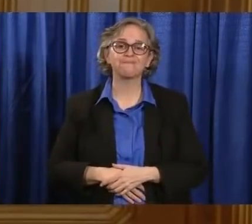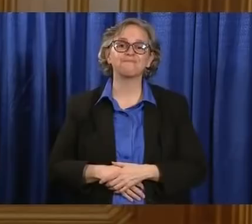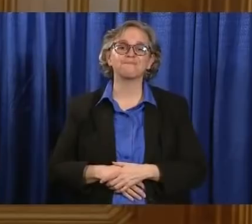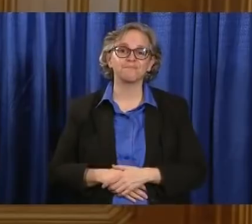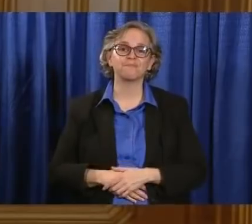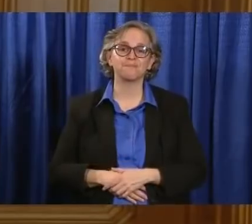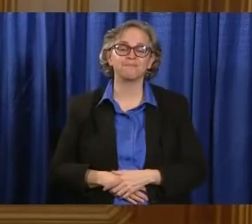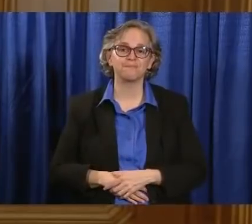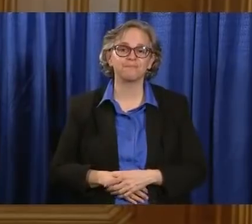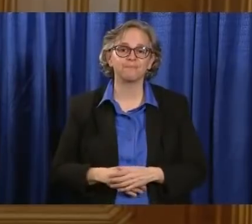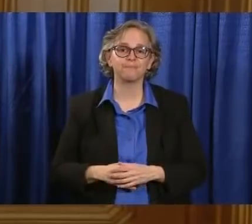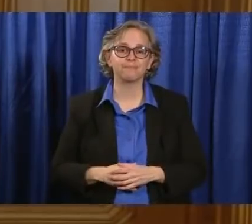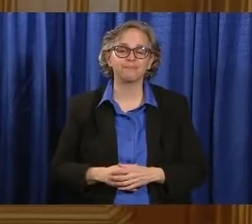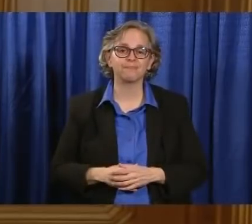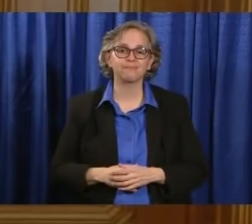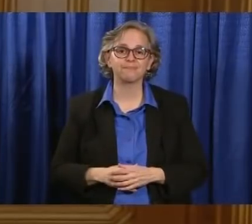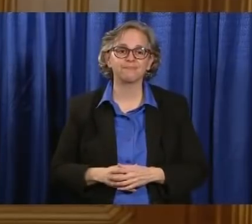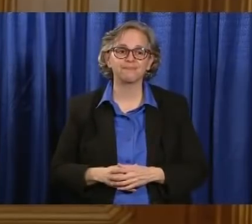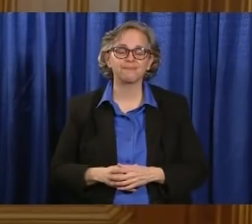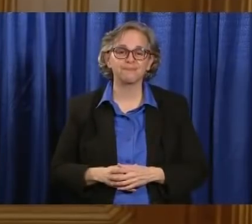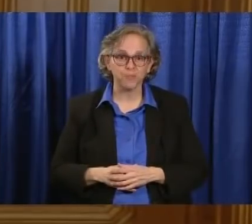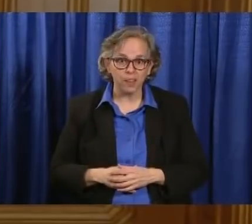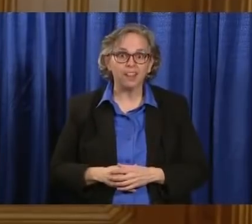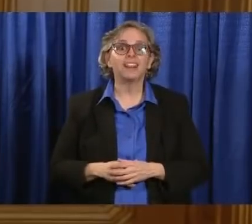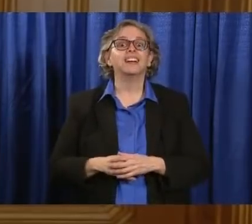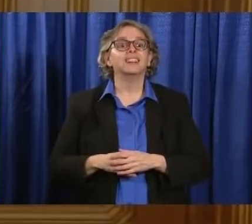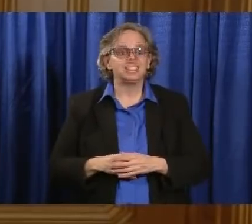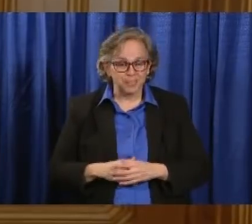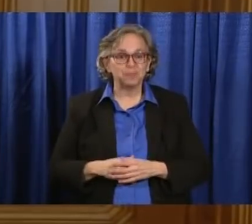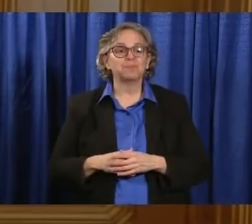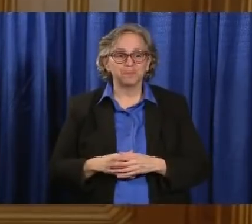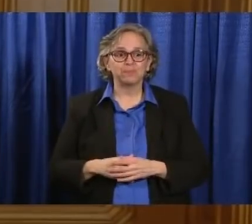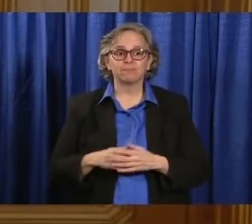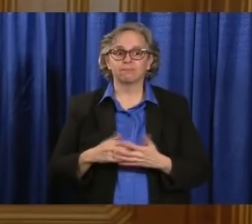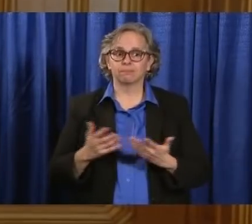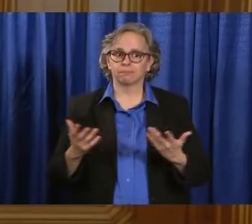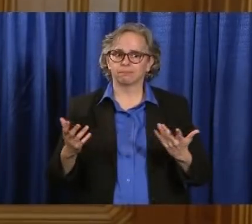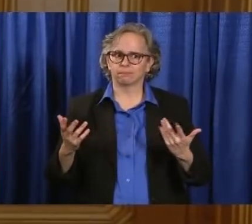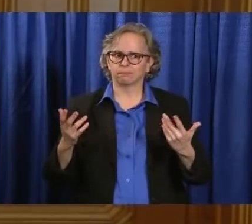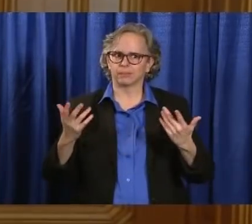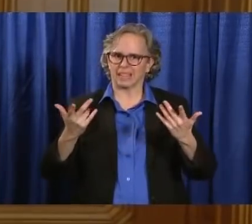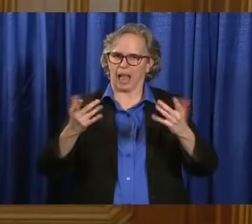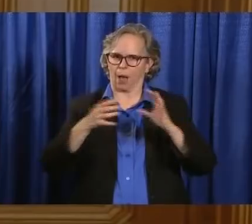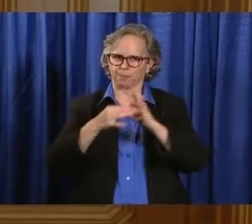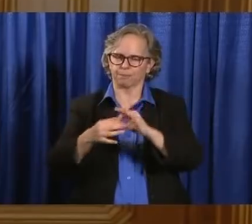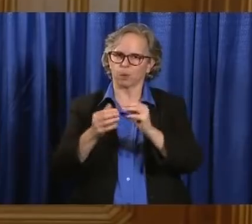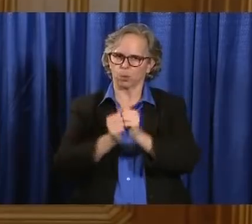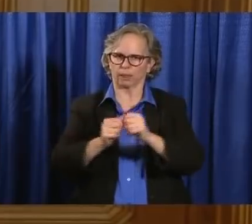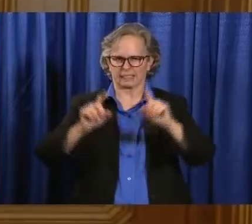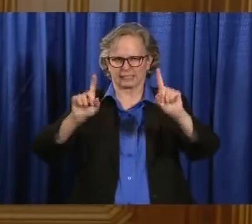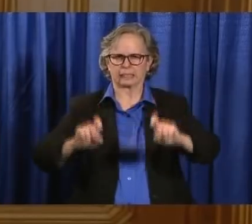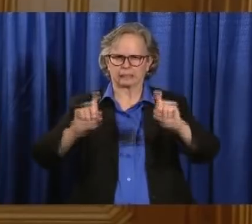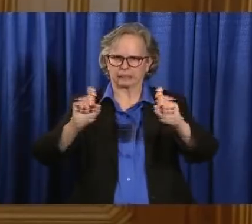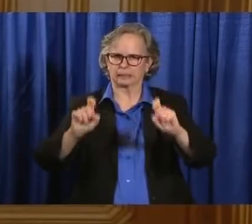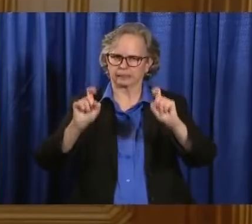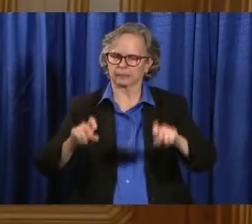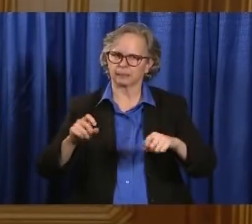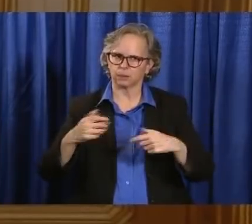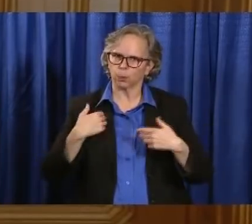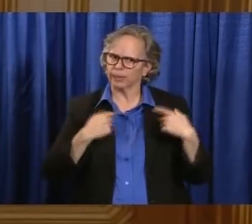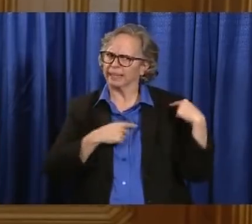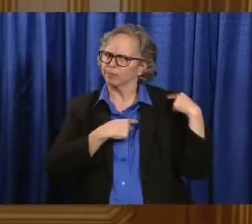We've talked a lot about, about testing and the fact that we do not